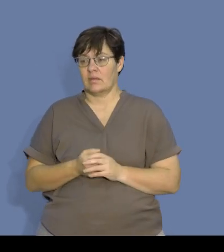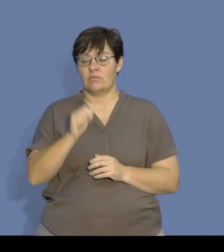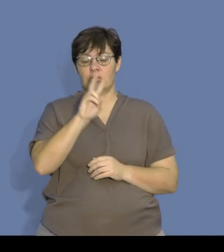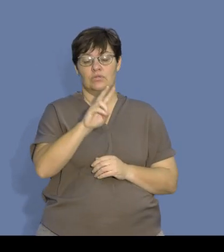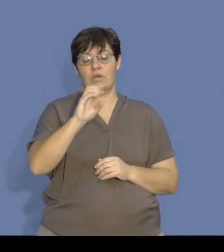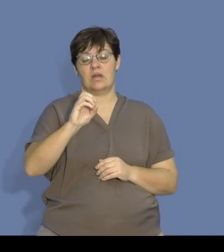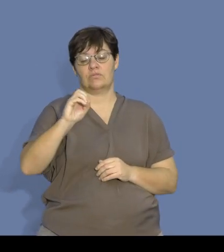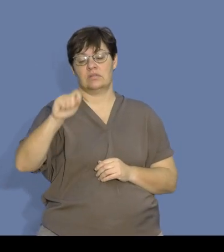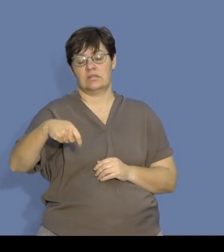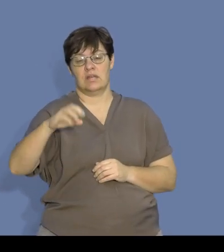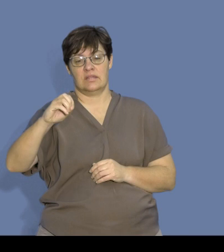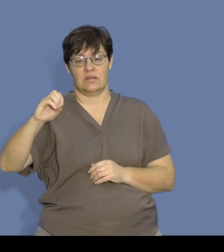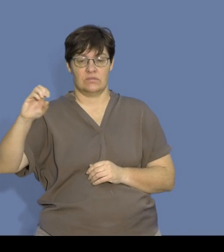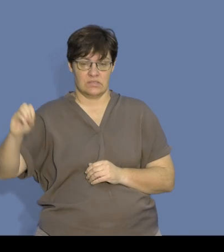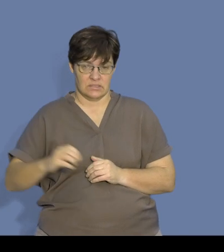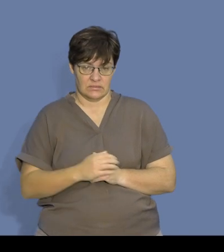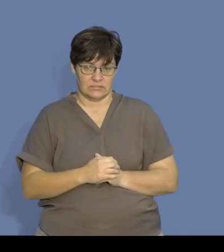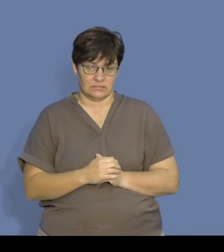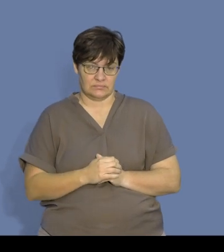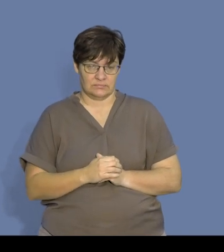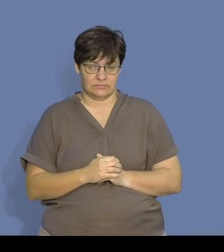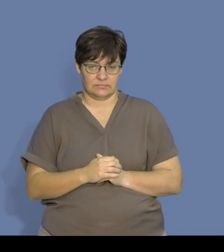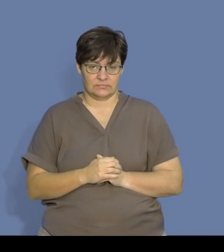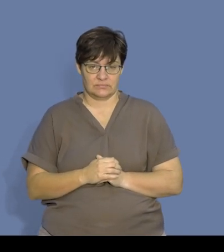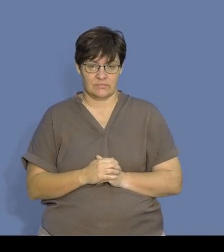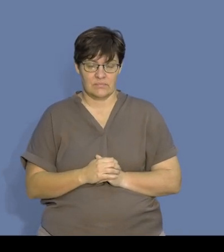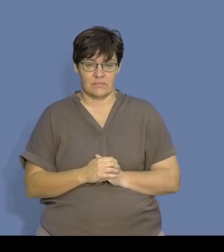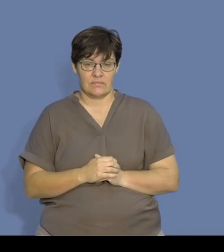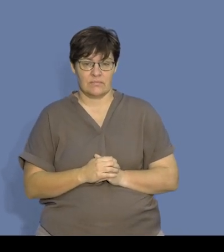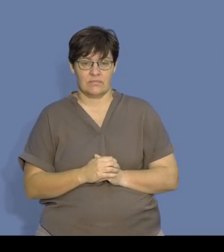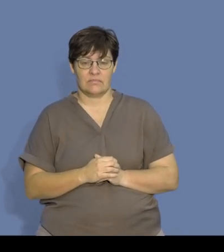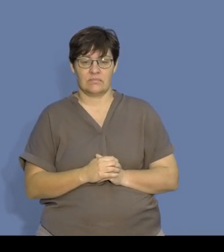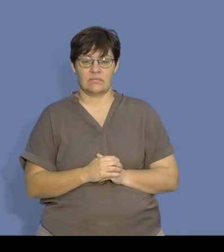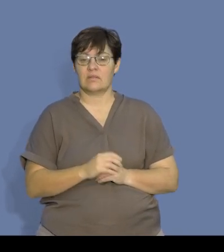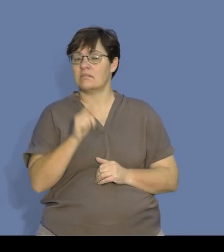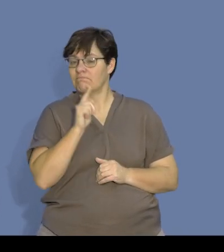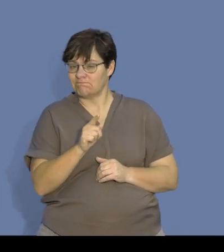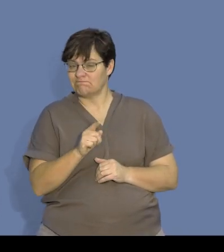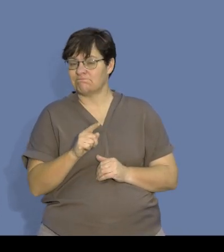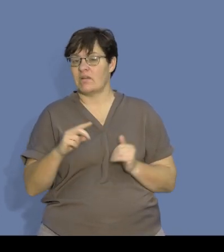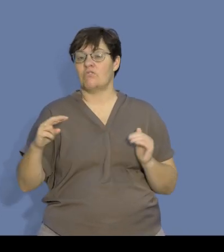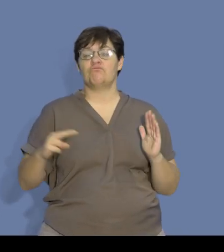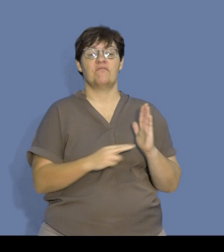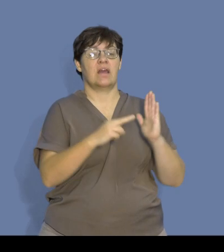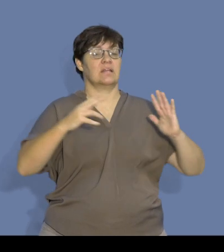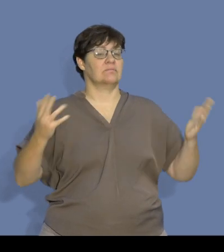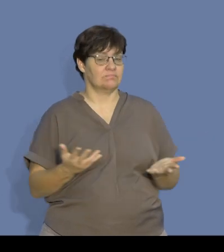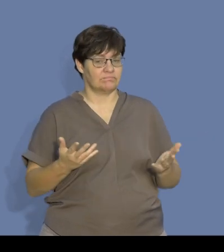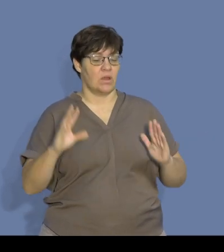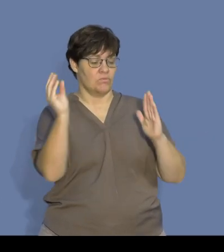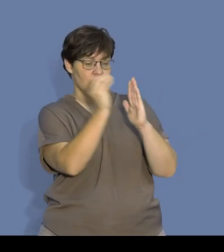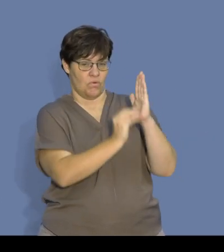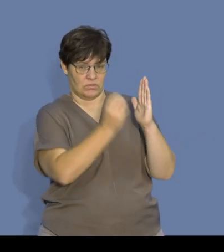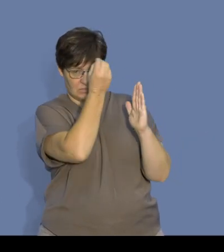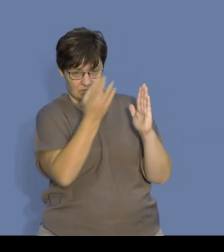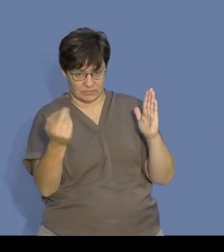now decreasing. He decreased his capital by 200,000. So as you can see, this is reflected in